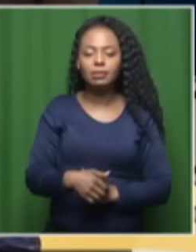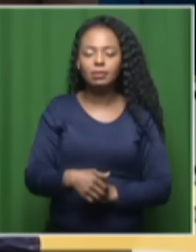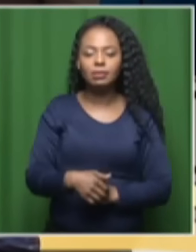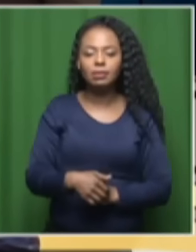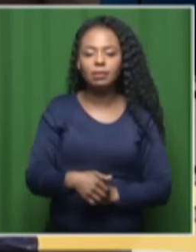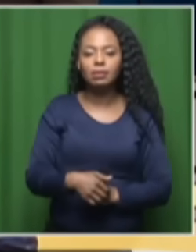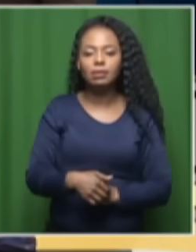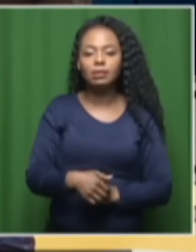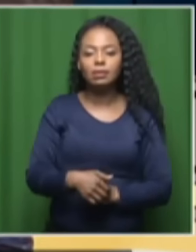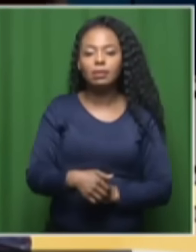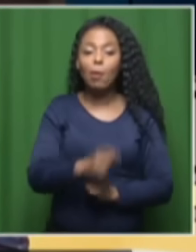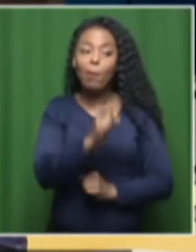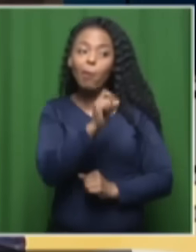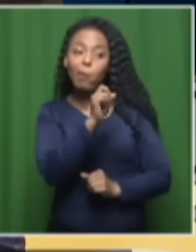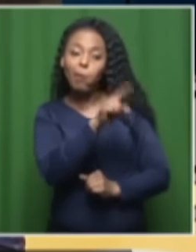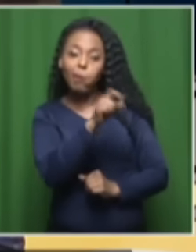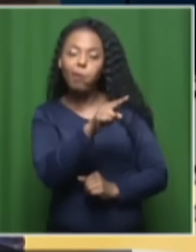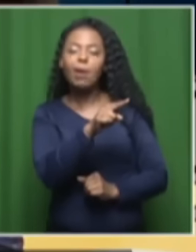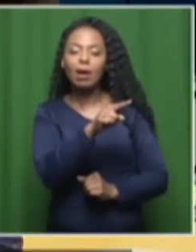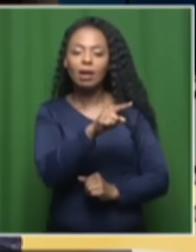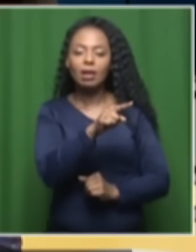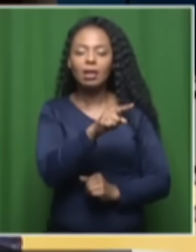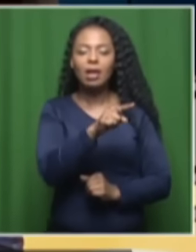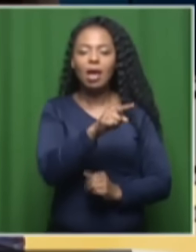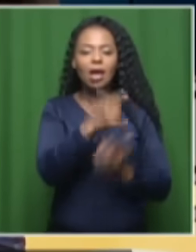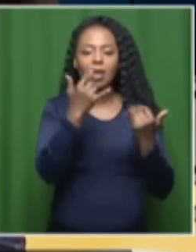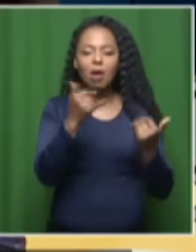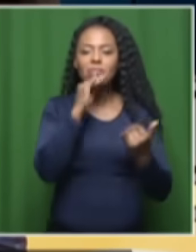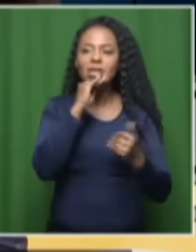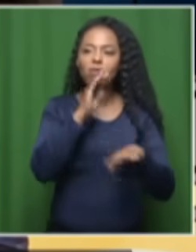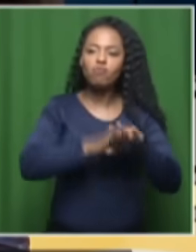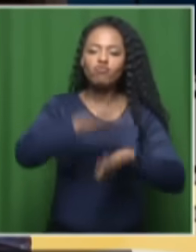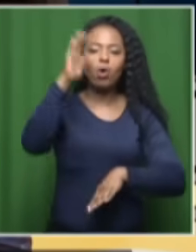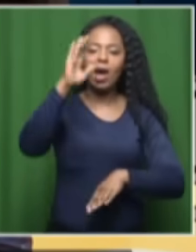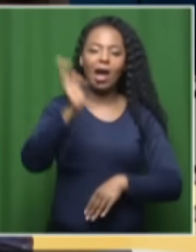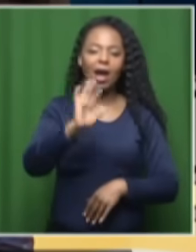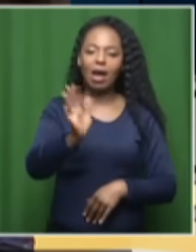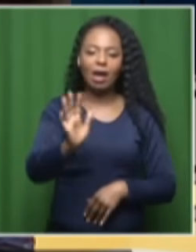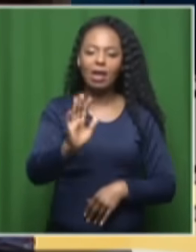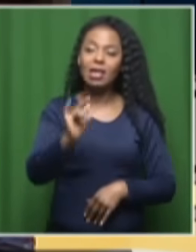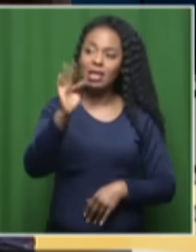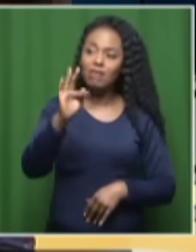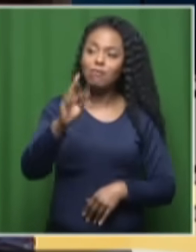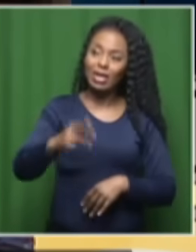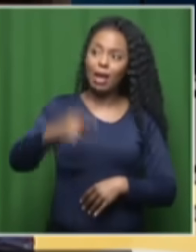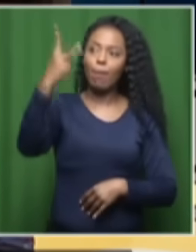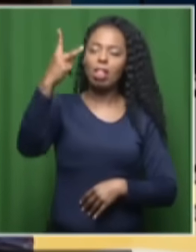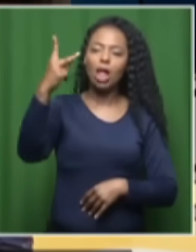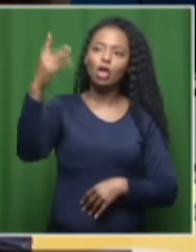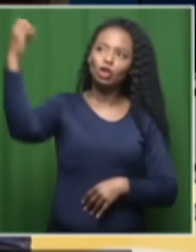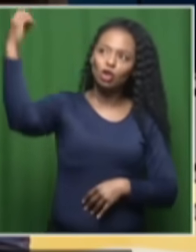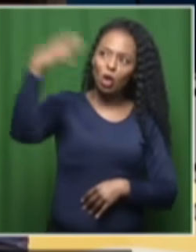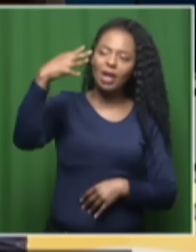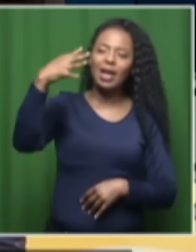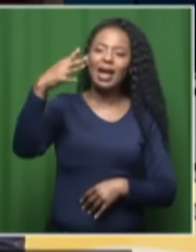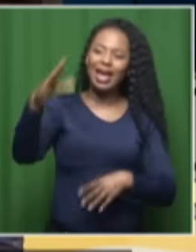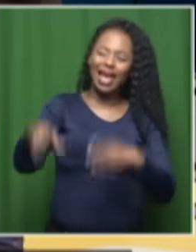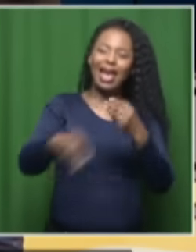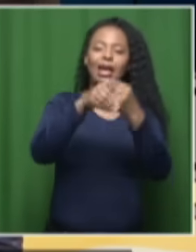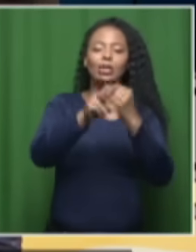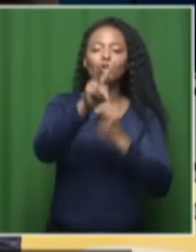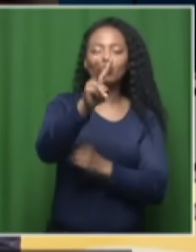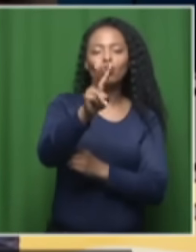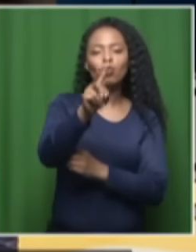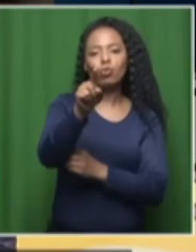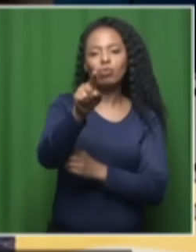There we go. So that's not that much. I mean, doubling the solar would be adding about 2,500 megawatts.